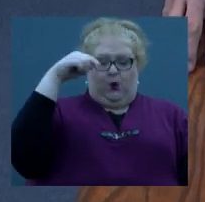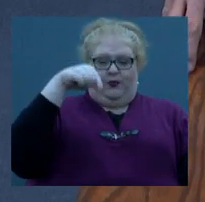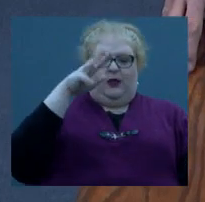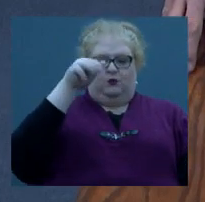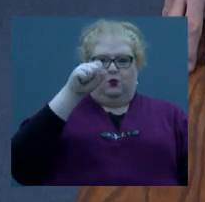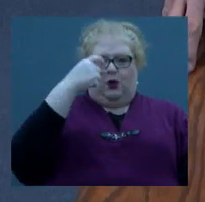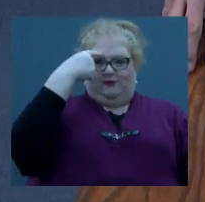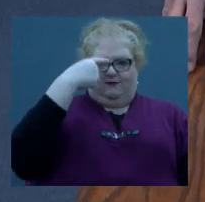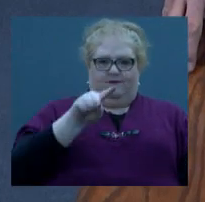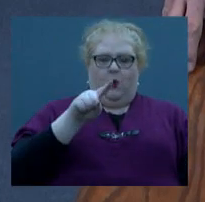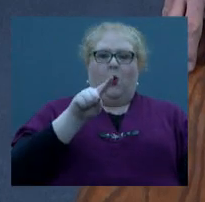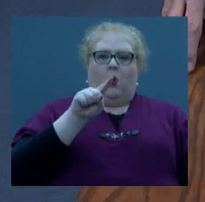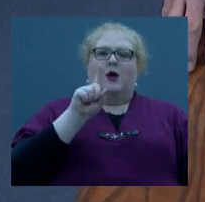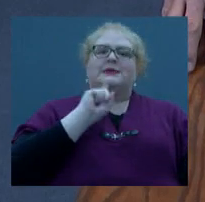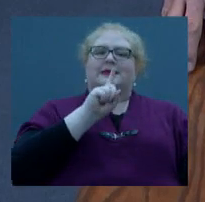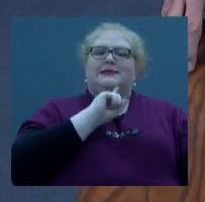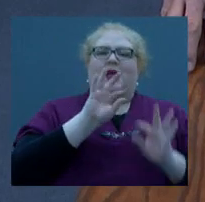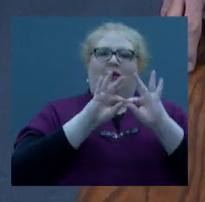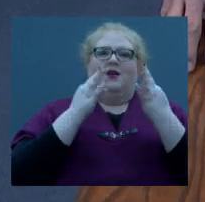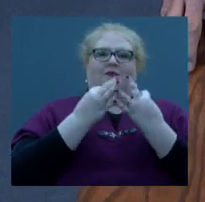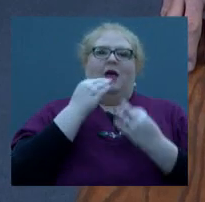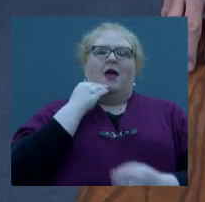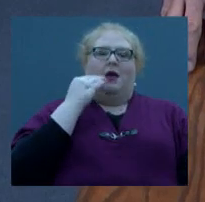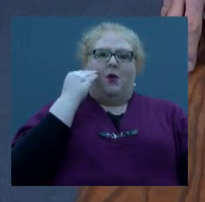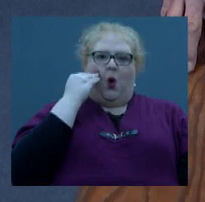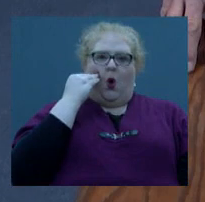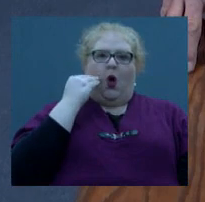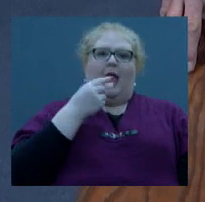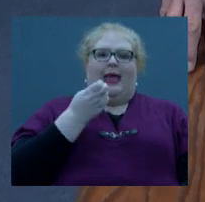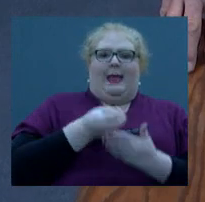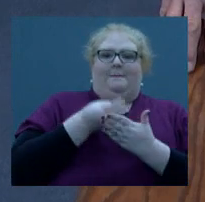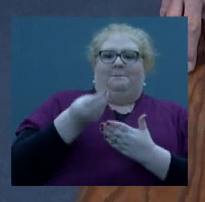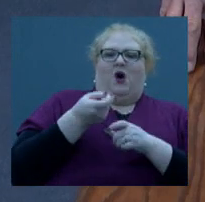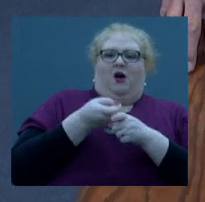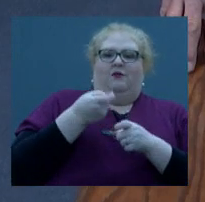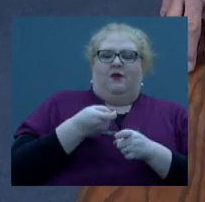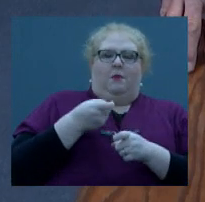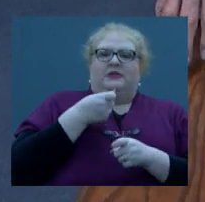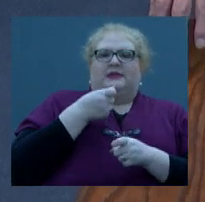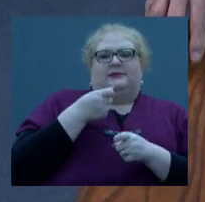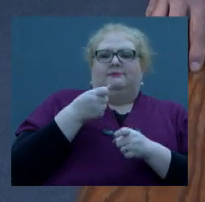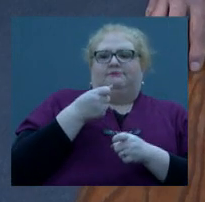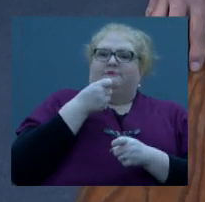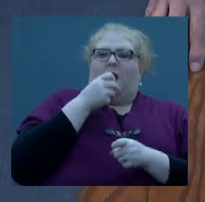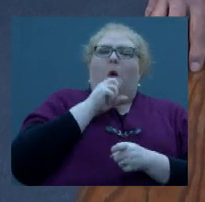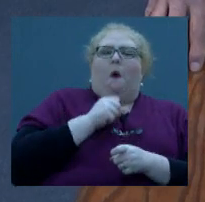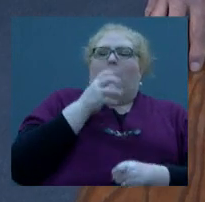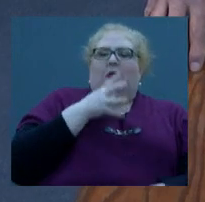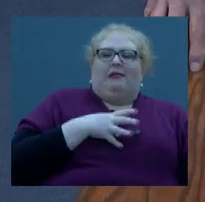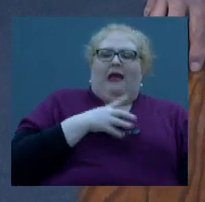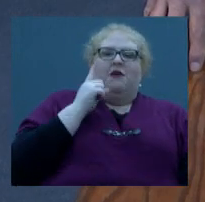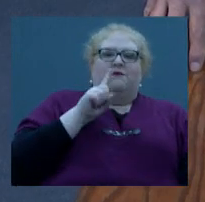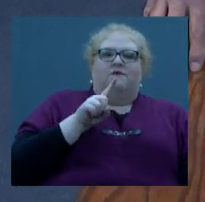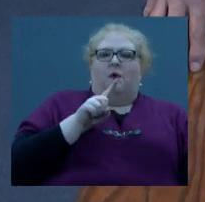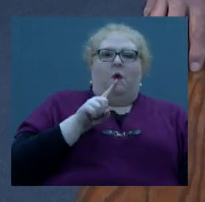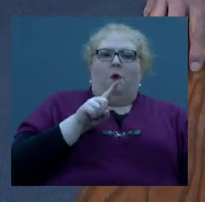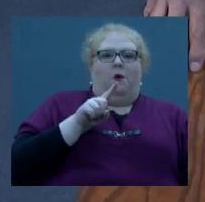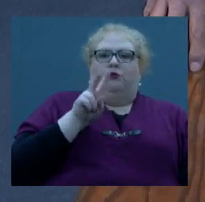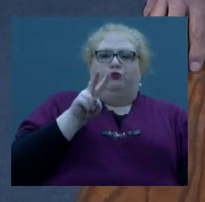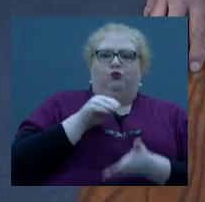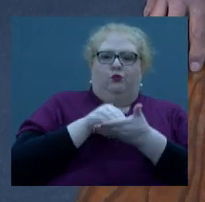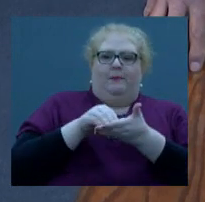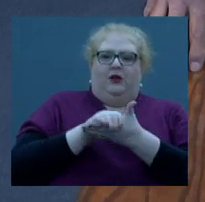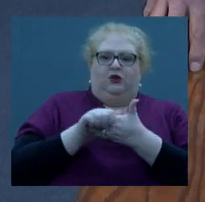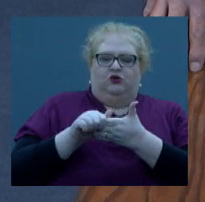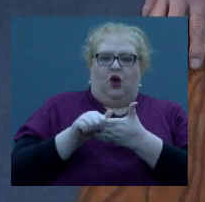home families. He bought it from a little old lady up there for a couple of $1 million, okay? He could have put a provision in there when he bought it. I'll